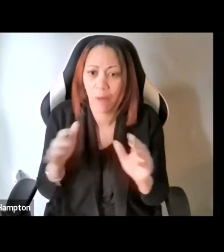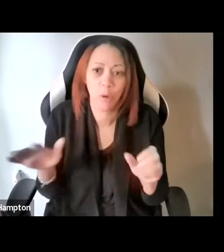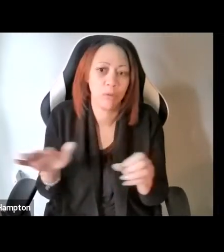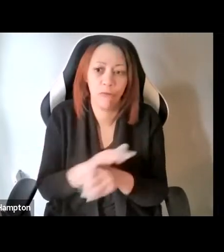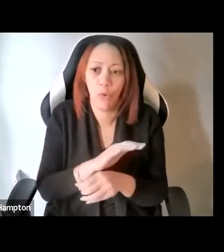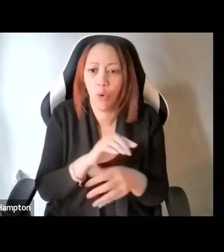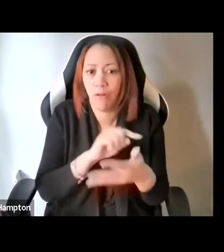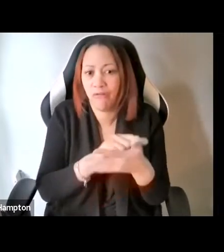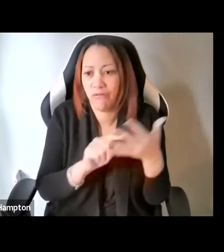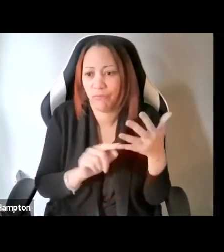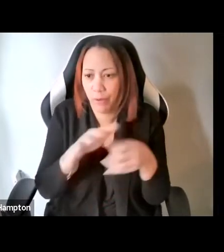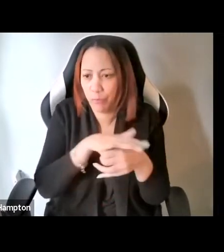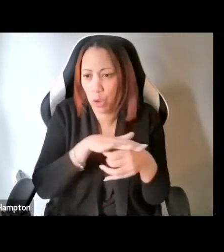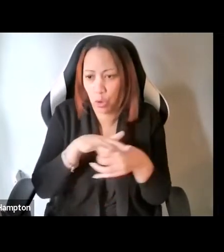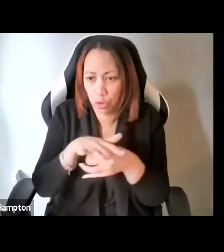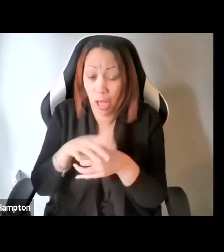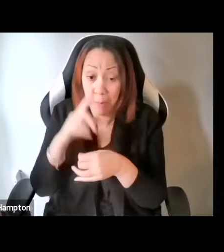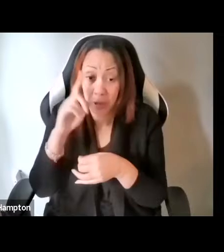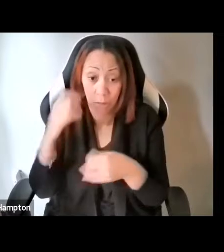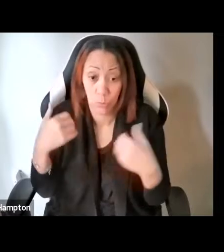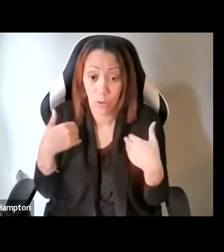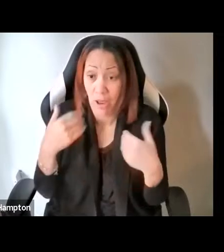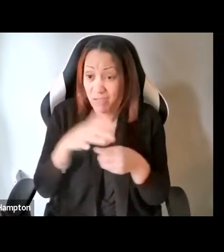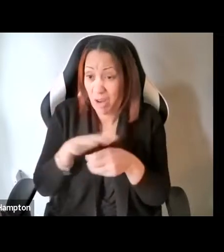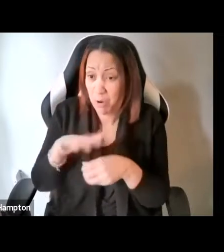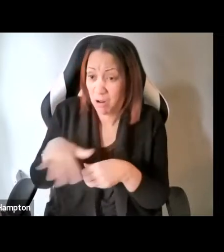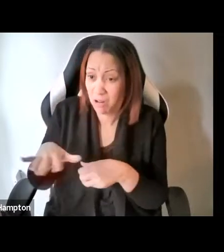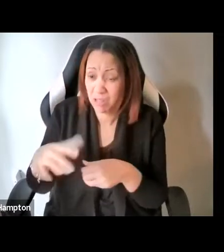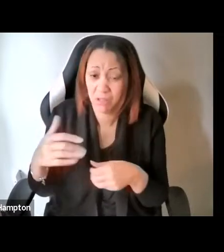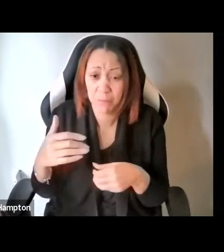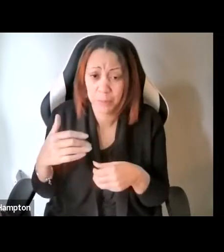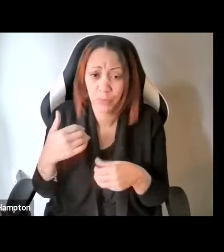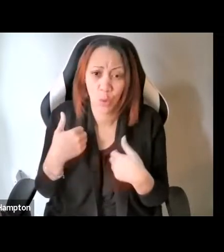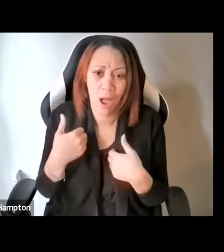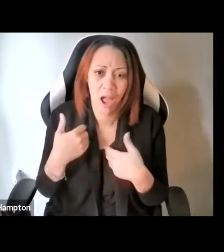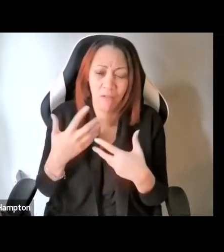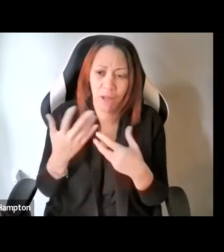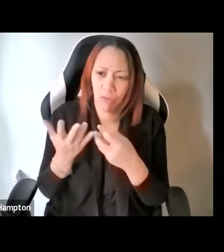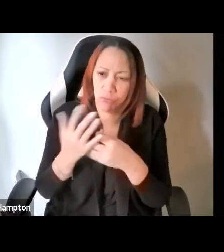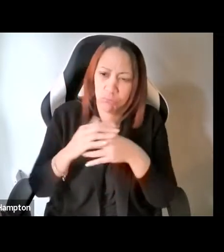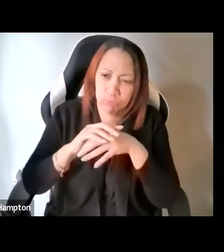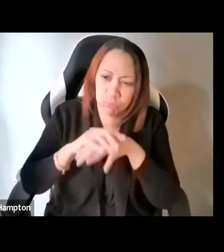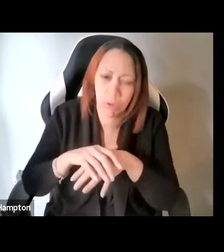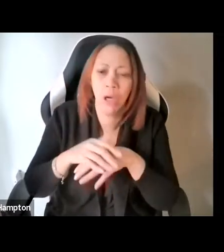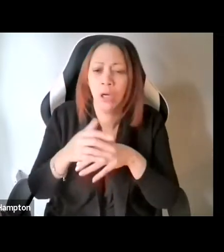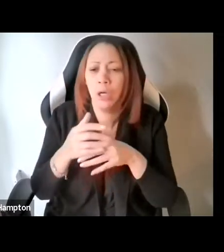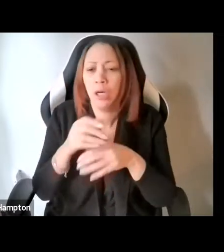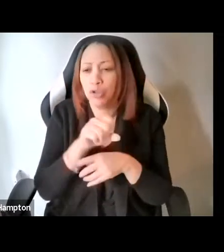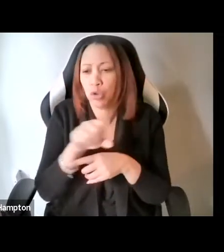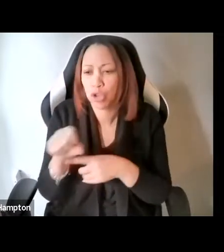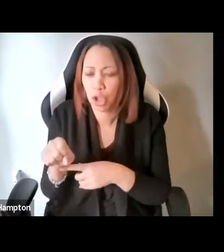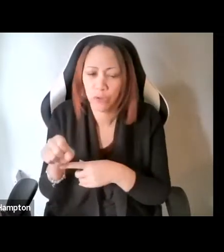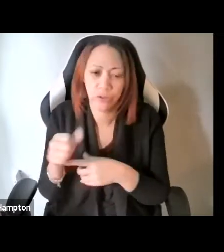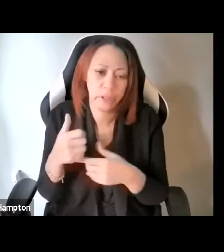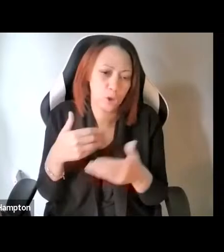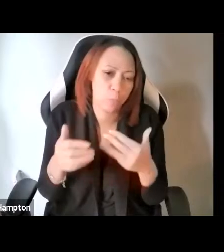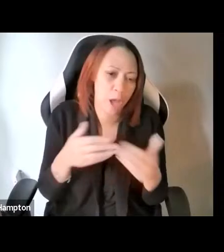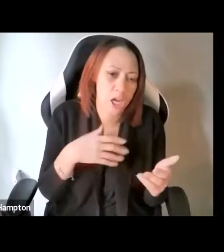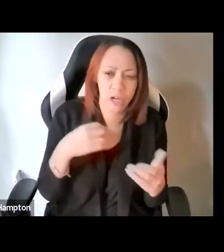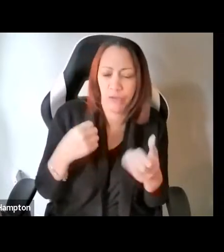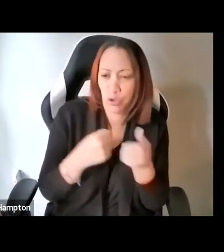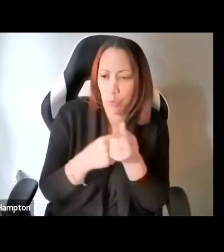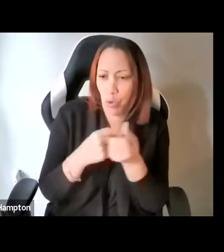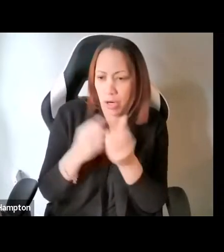because there are neighborhoods in the city where you have a oversaturation of social services, whether it's supportive